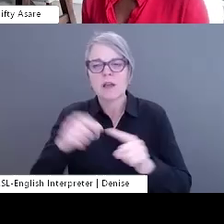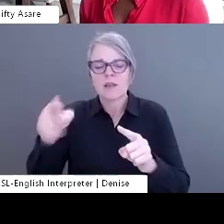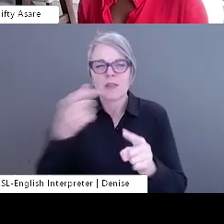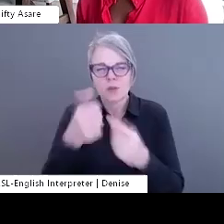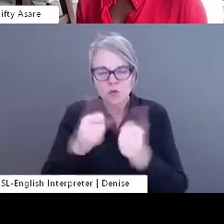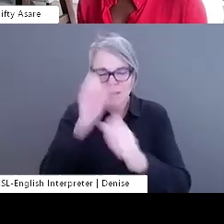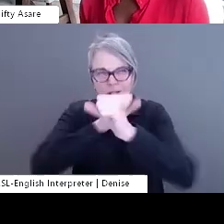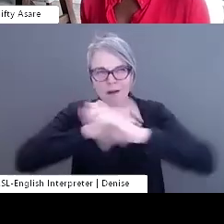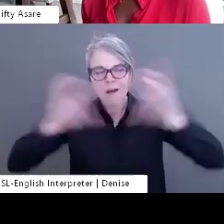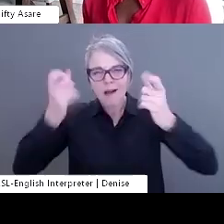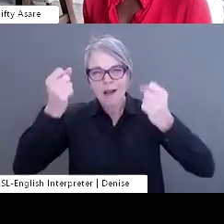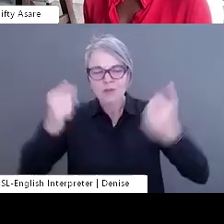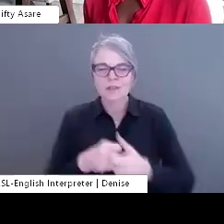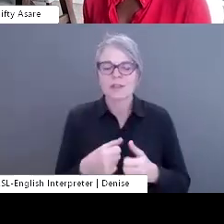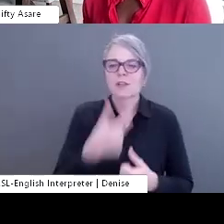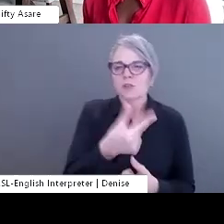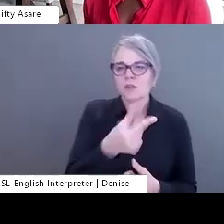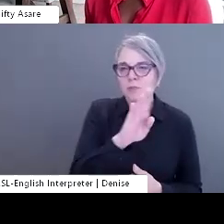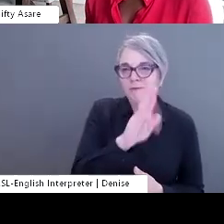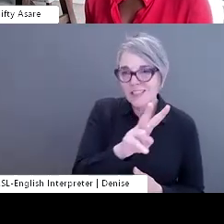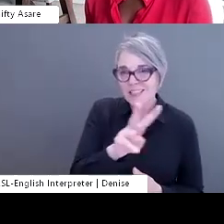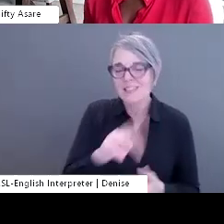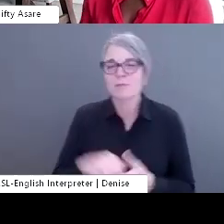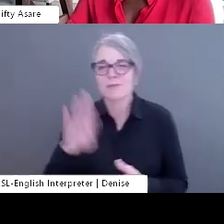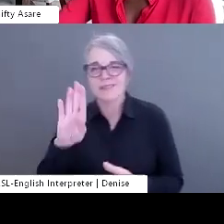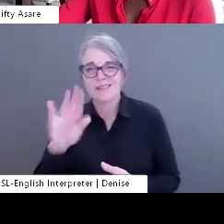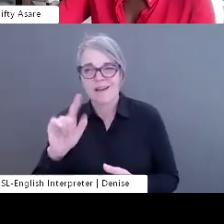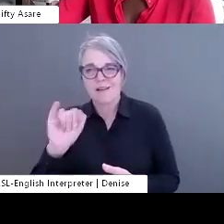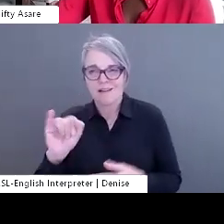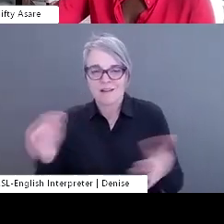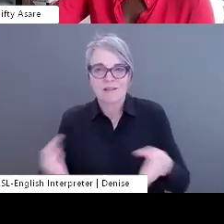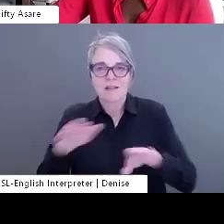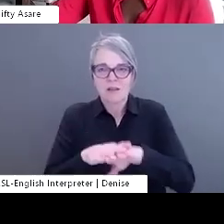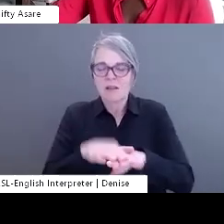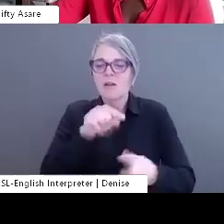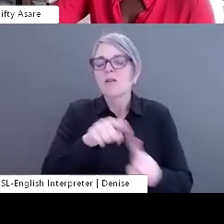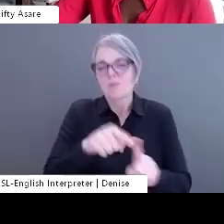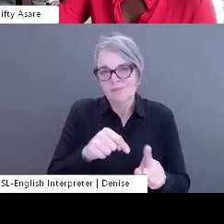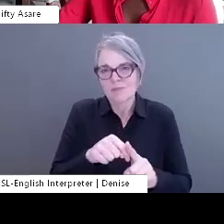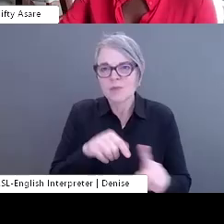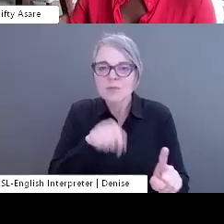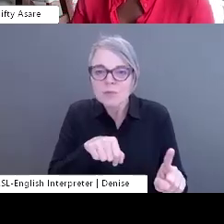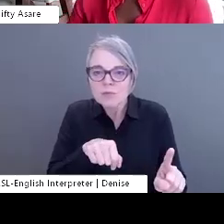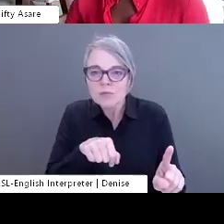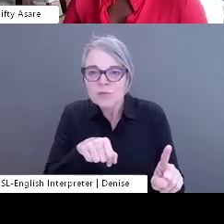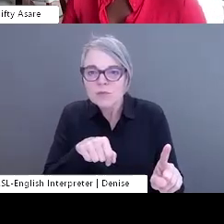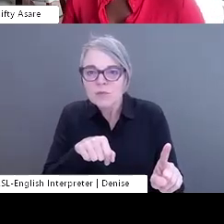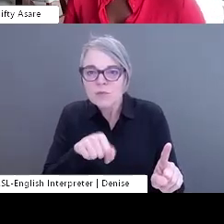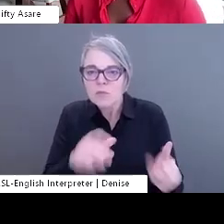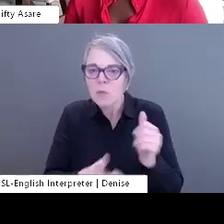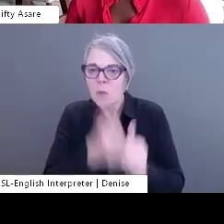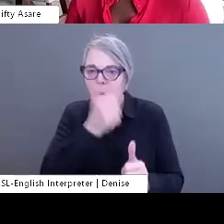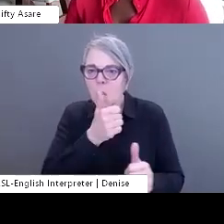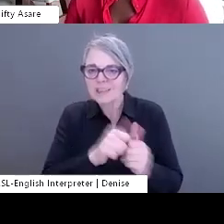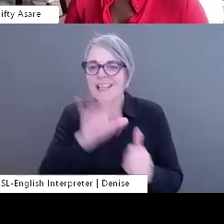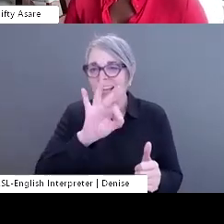violence. And so 91% reported that gender-based violence was the root cause of their brain injury. And when we asked how